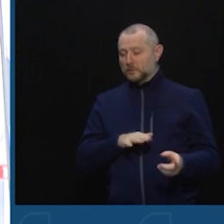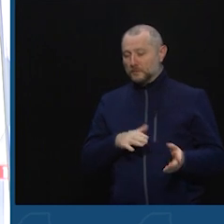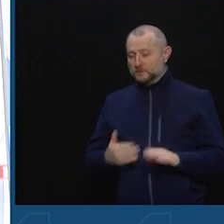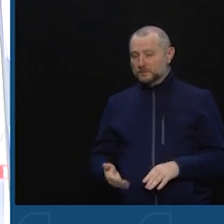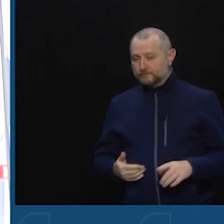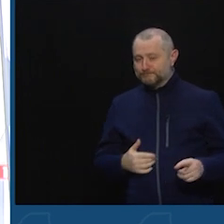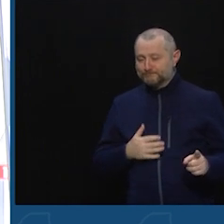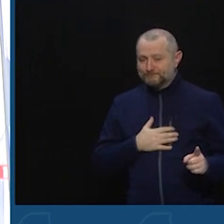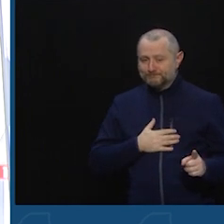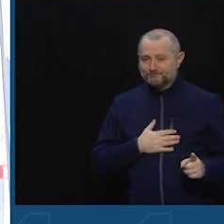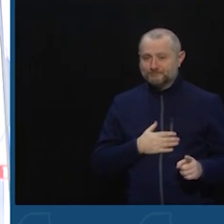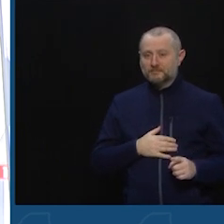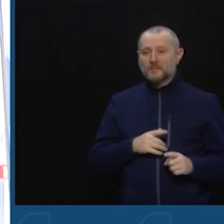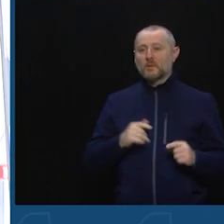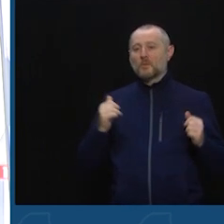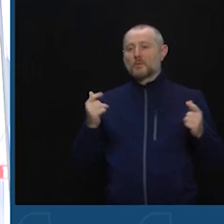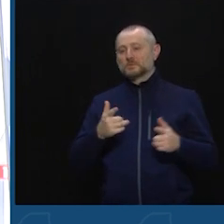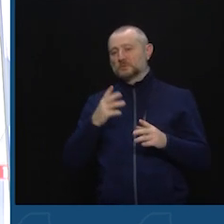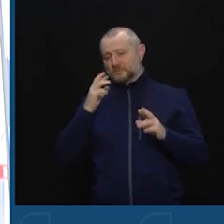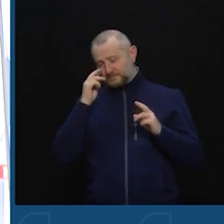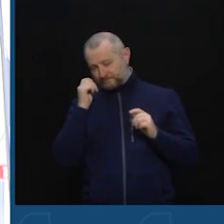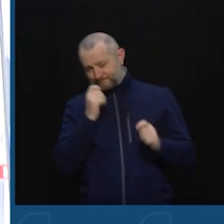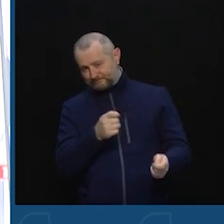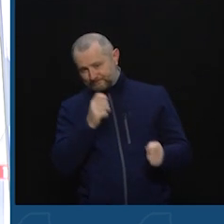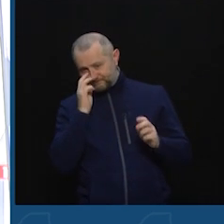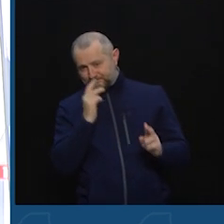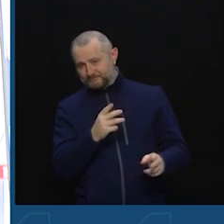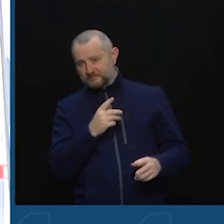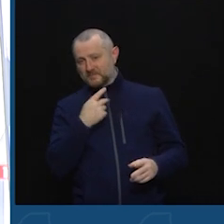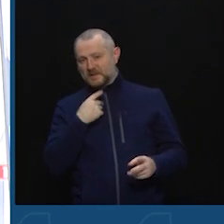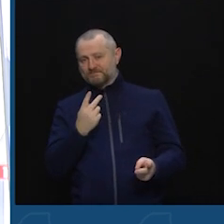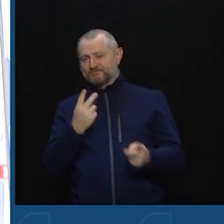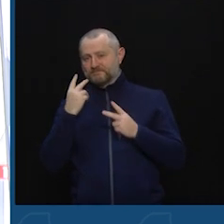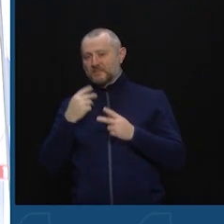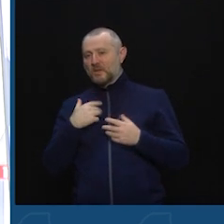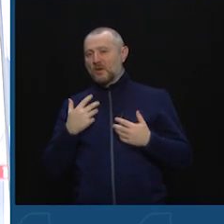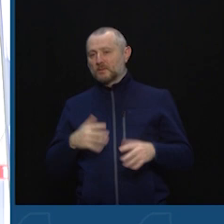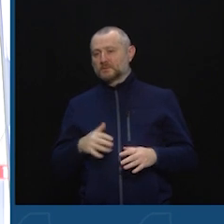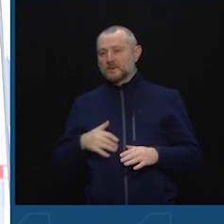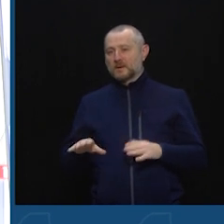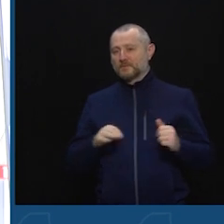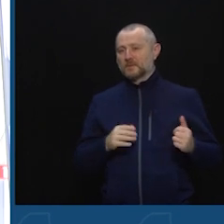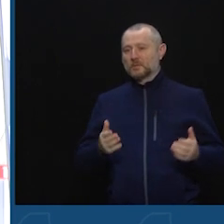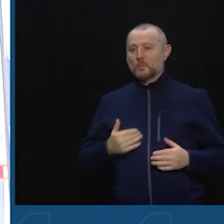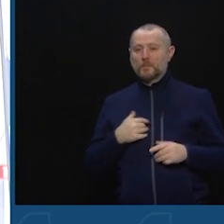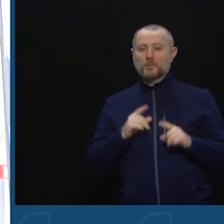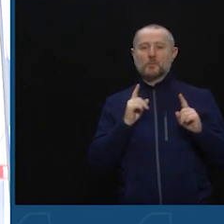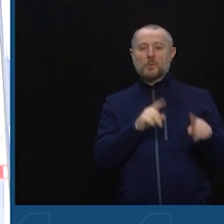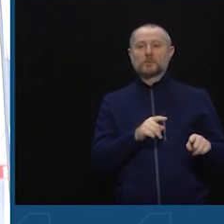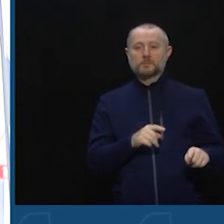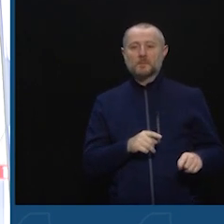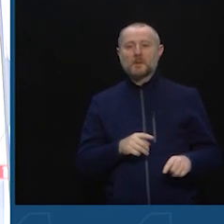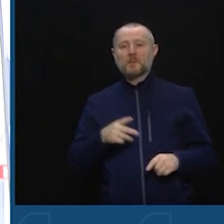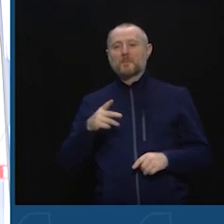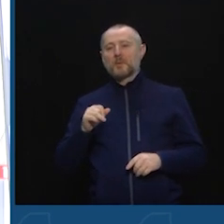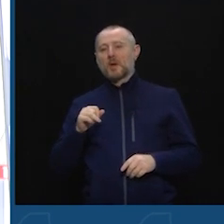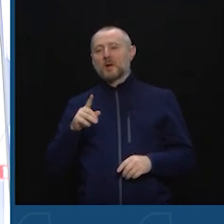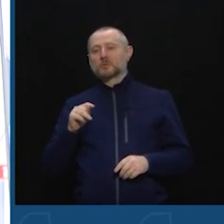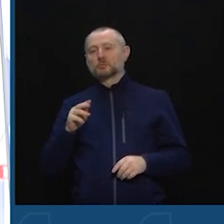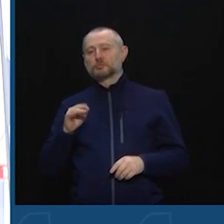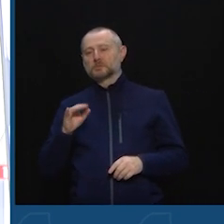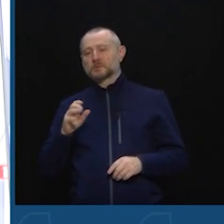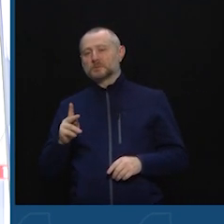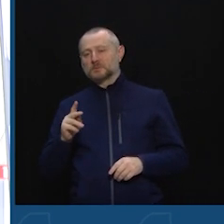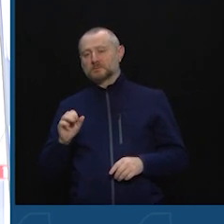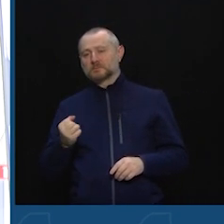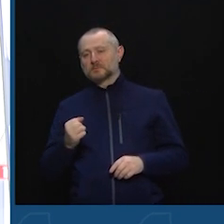And we all should pay respects. And after I leave here, I'm going to Patrick Cathedral to pay my respects to Officer Rivera, for